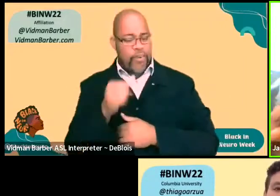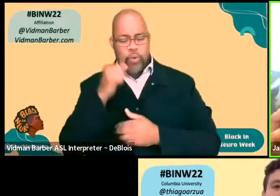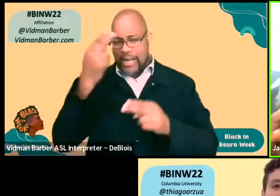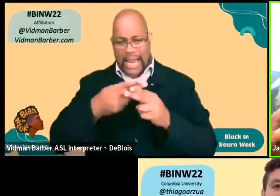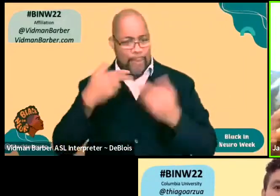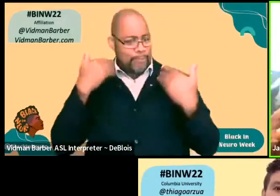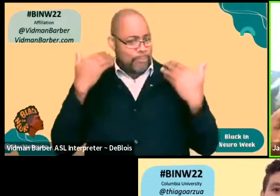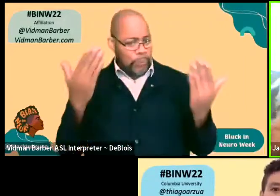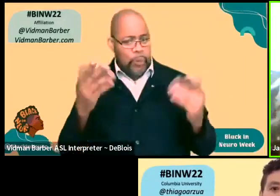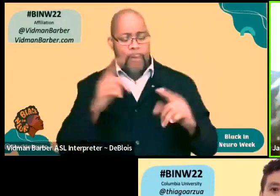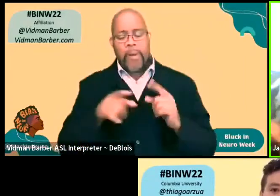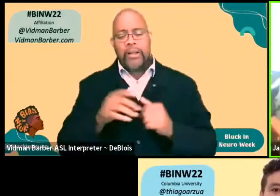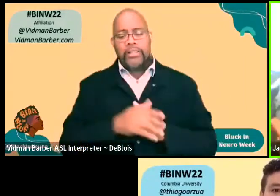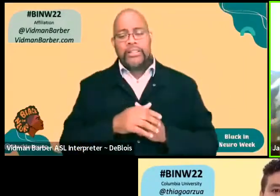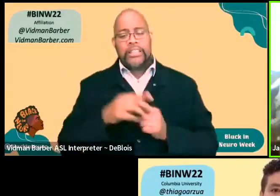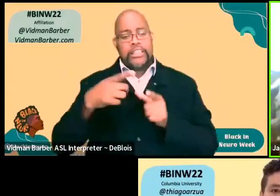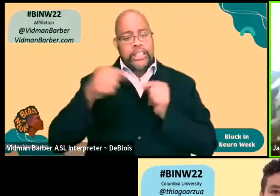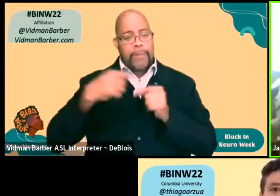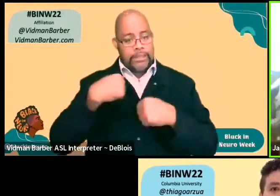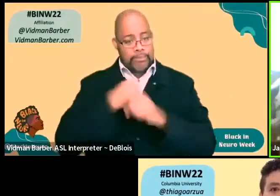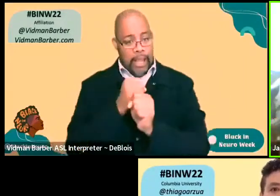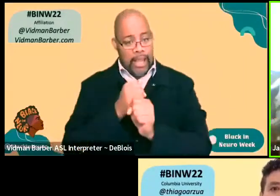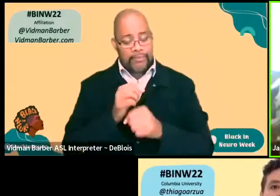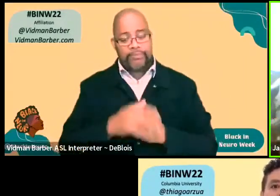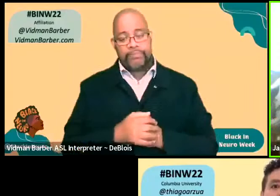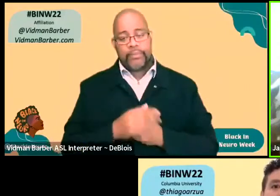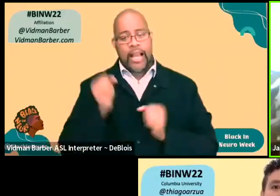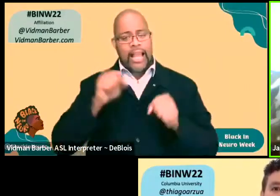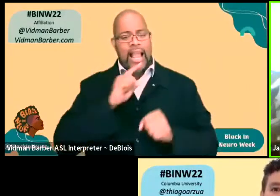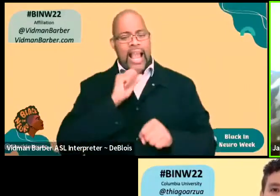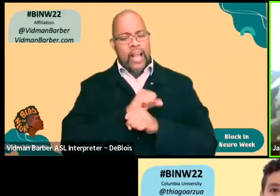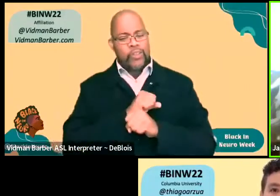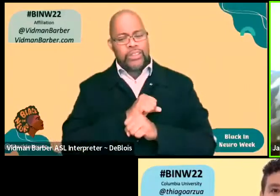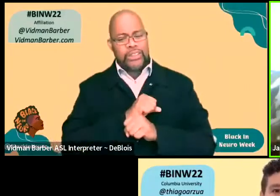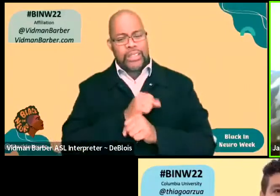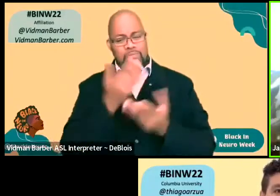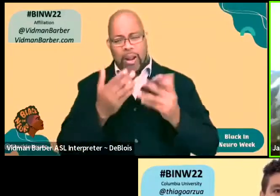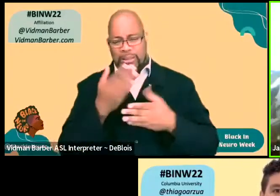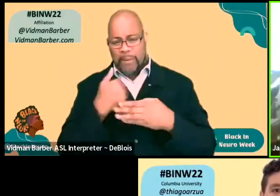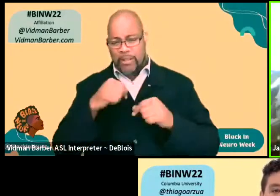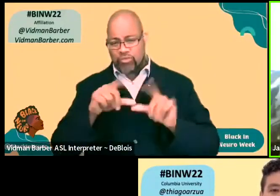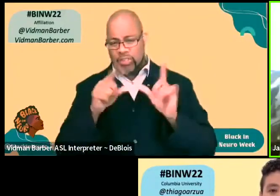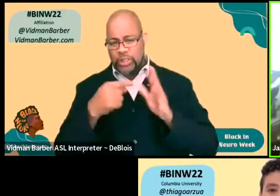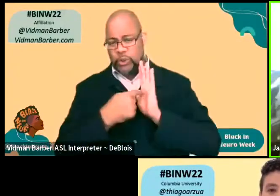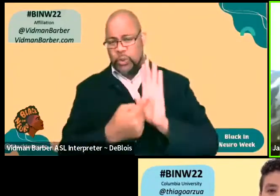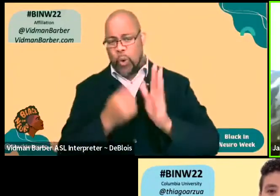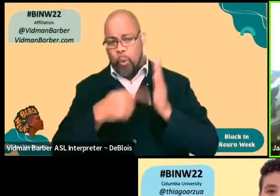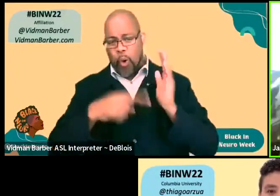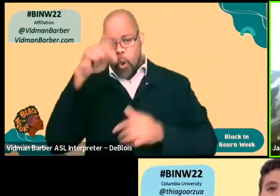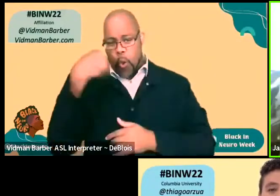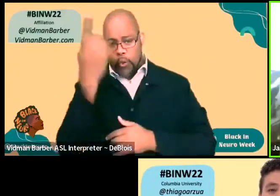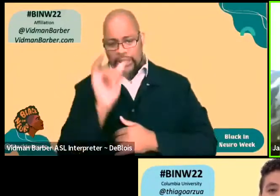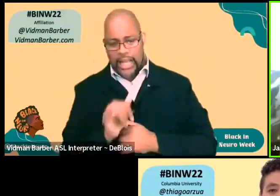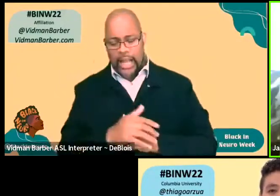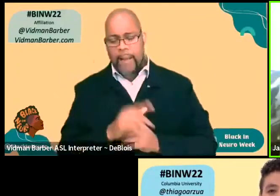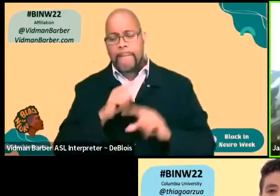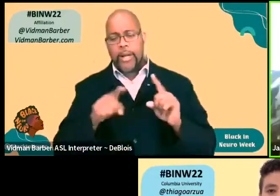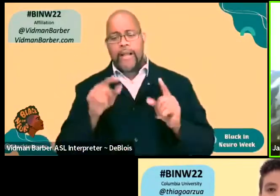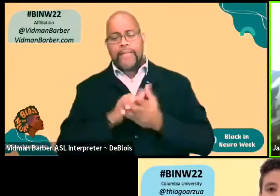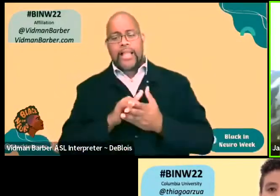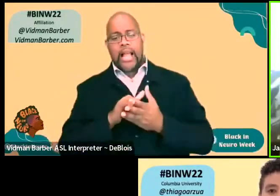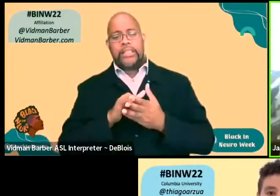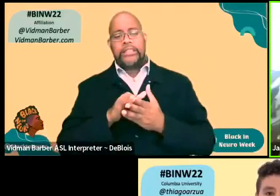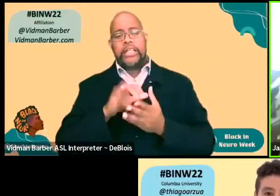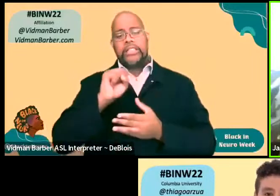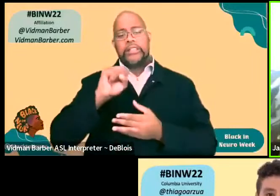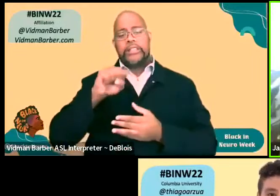it, but it's Japanese made, and I can actually probably share my screen to show you what it looks like, but it's a